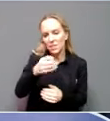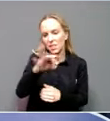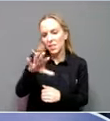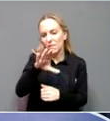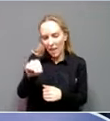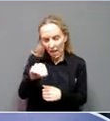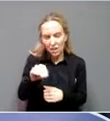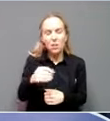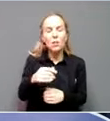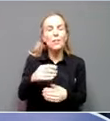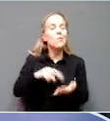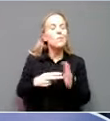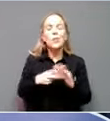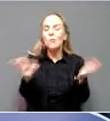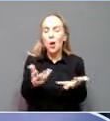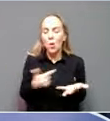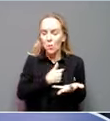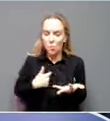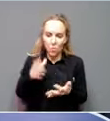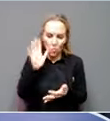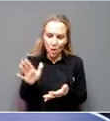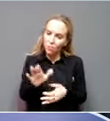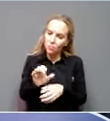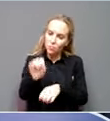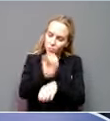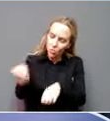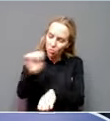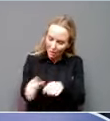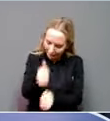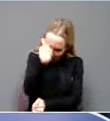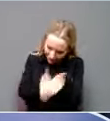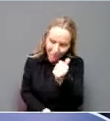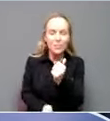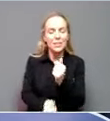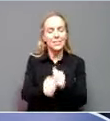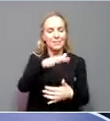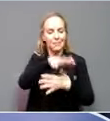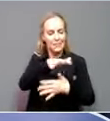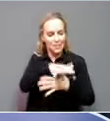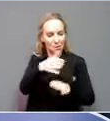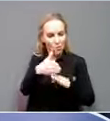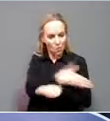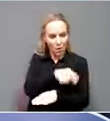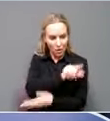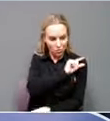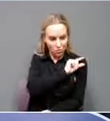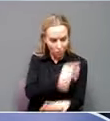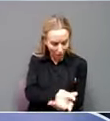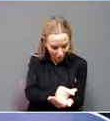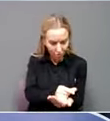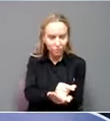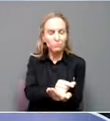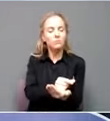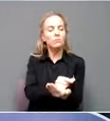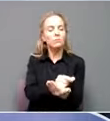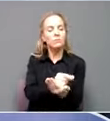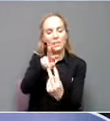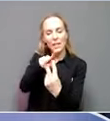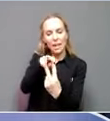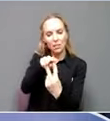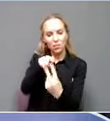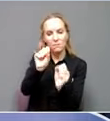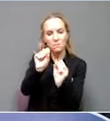that every senior in JCPS before graduation either has